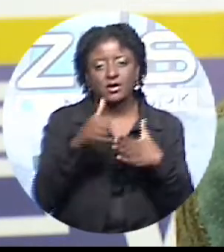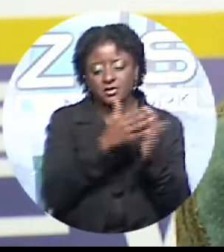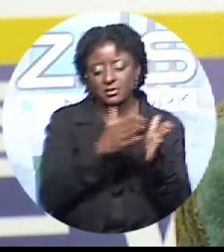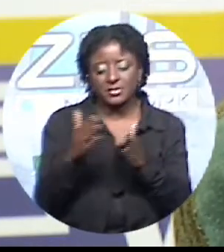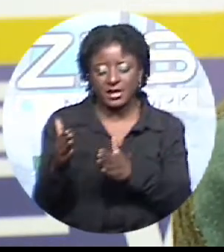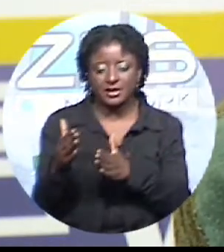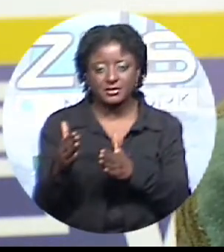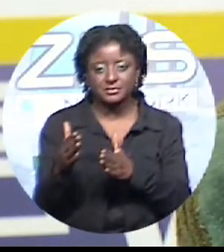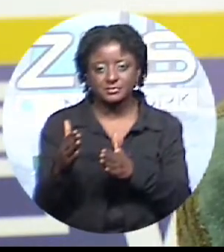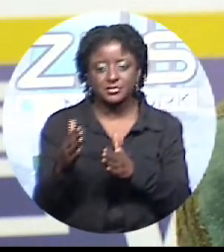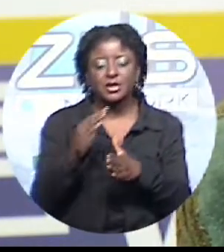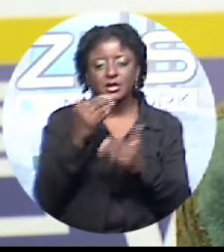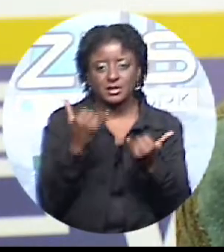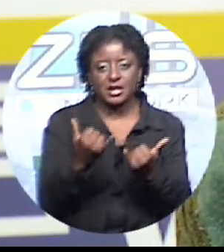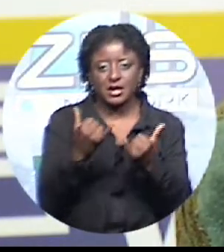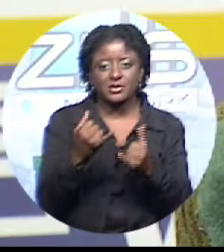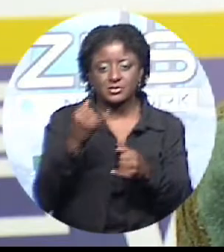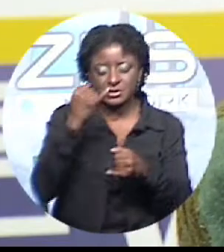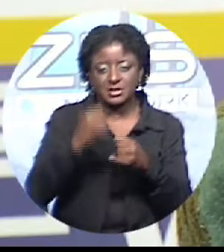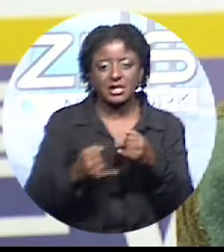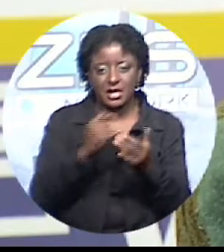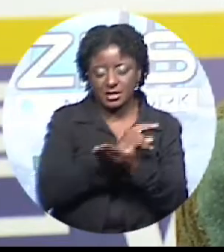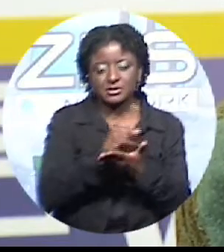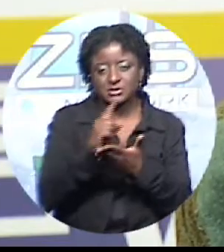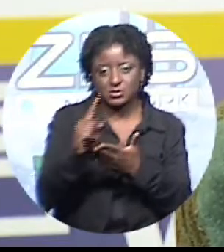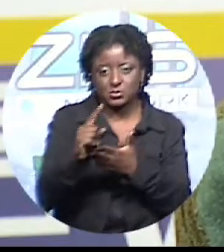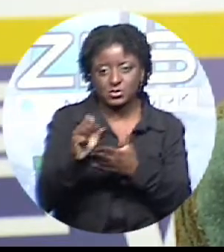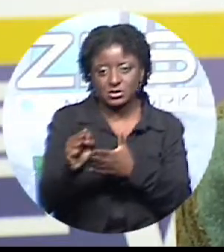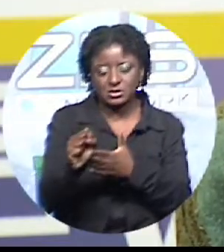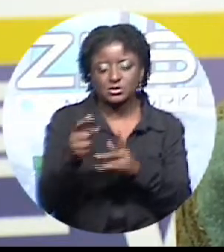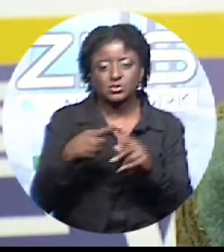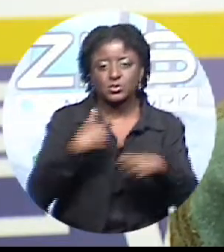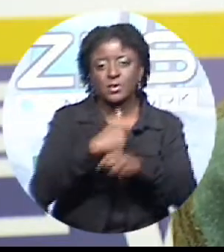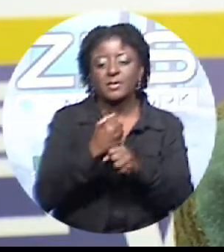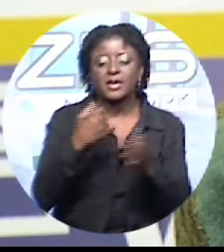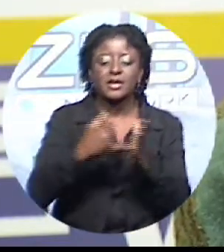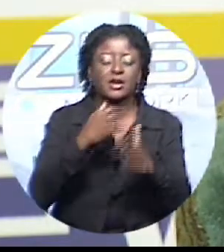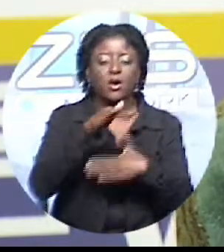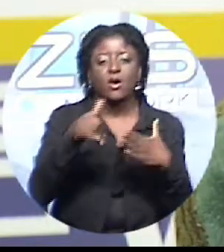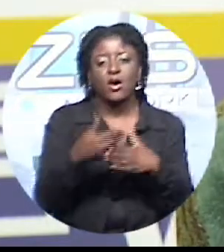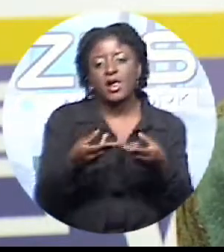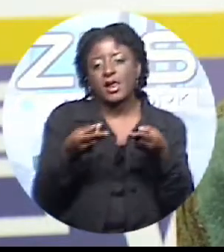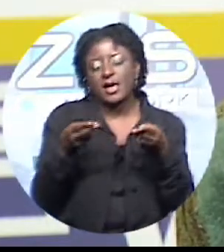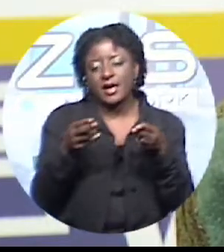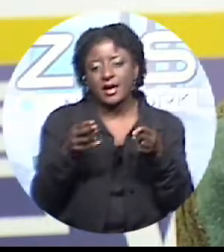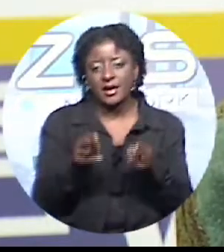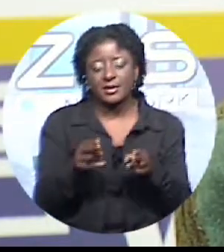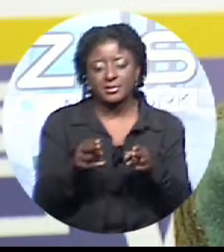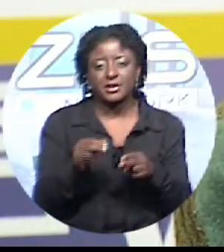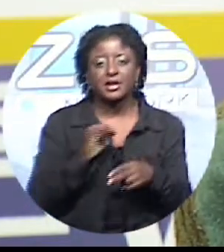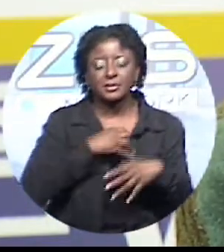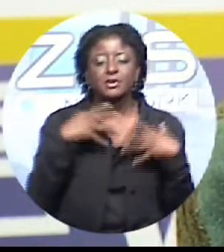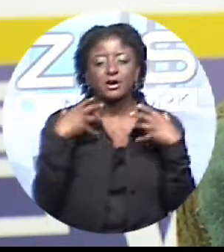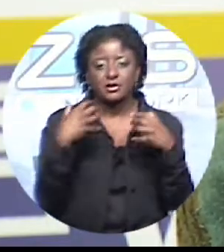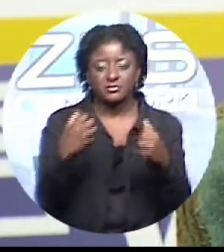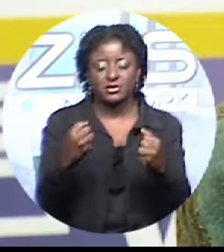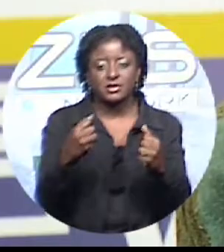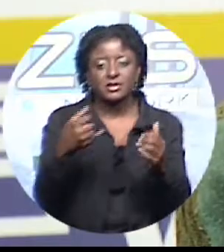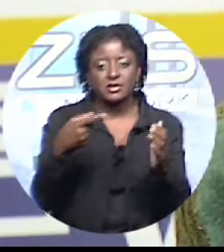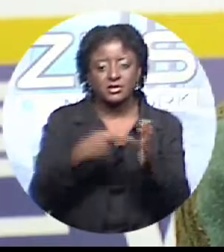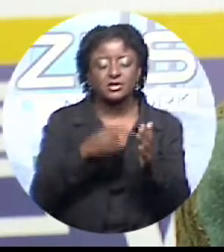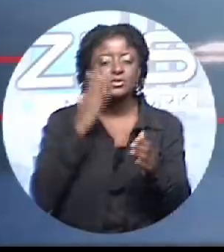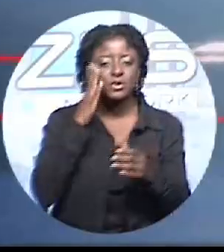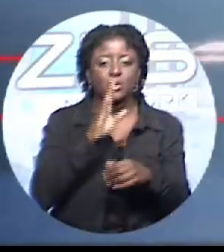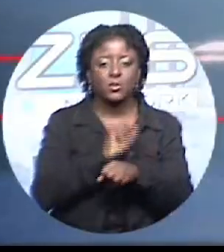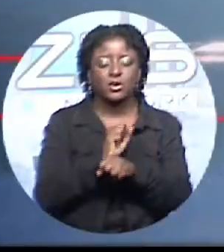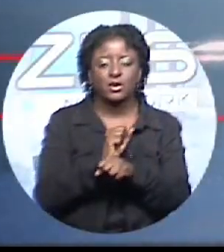work. Of course, now is the last weeks to make it all happen in real life, but I'm really confident that this is going to work out